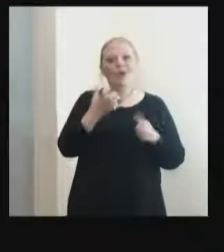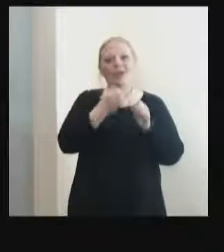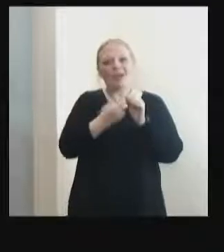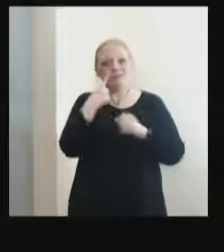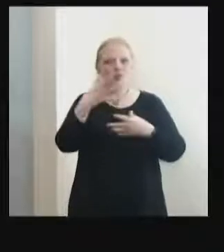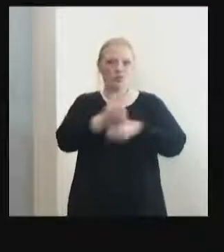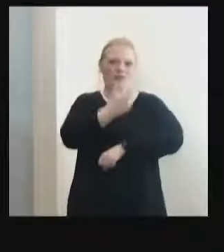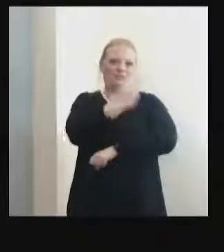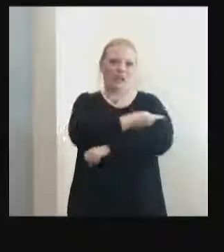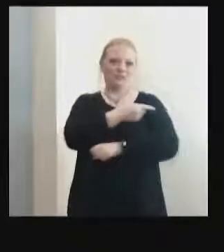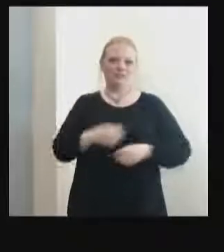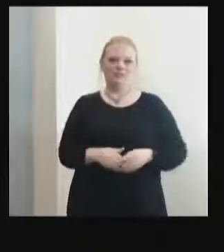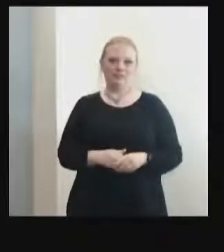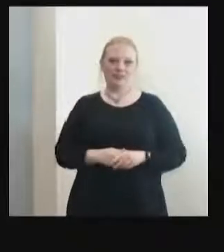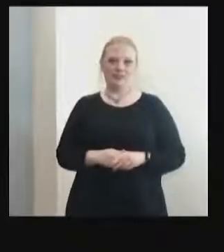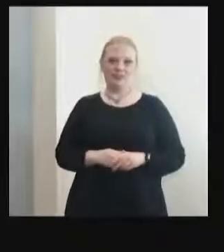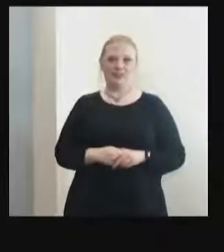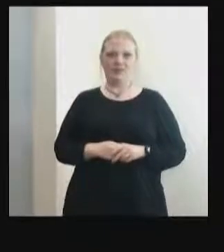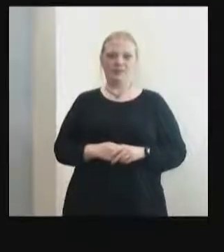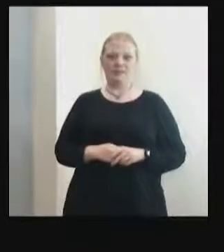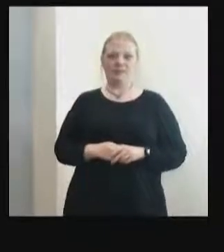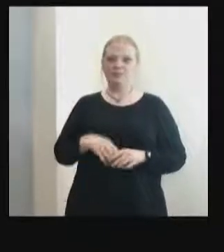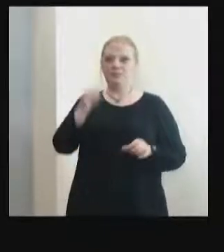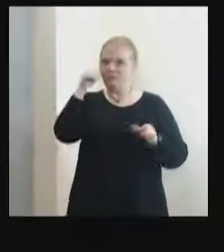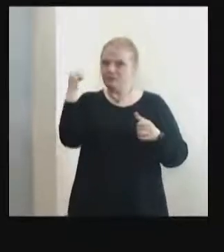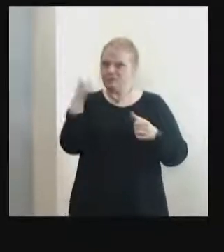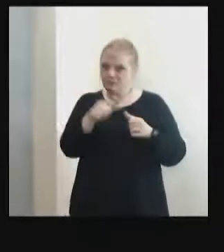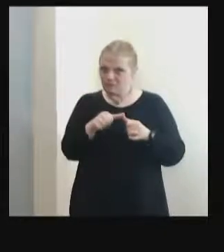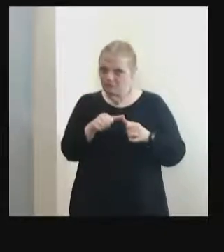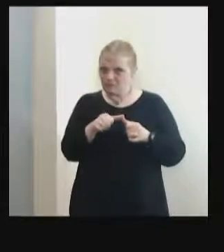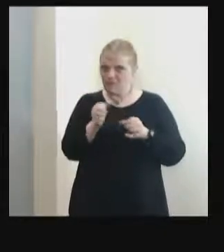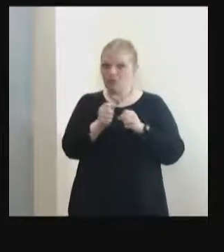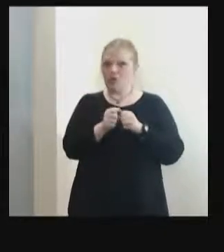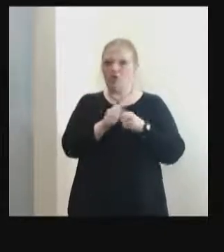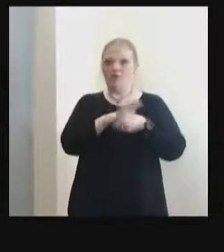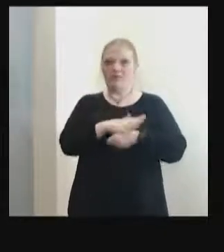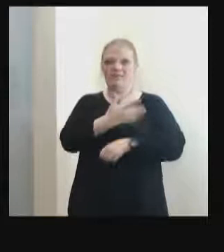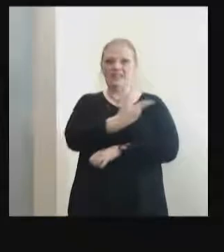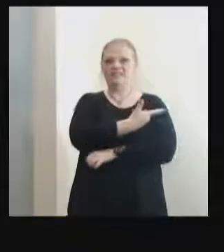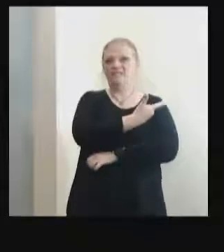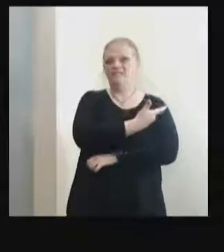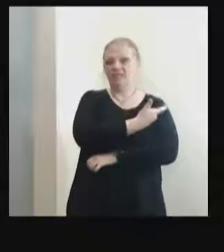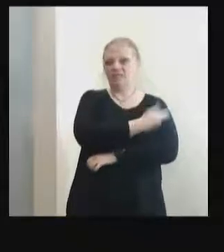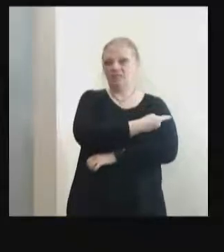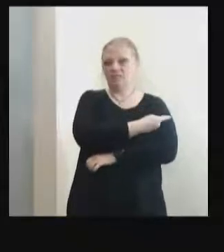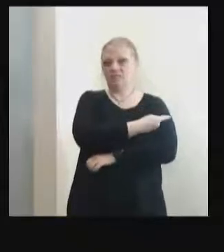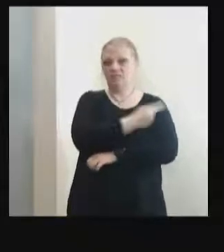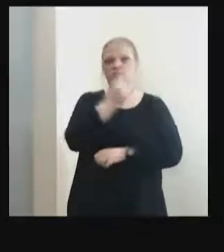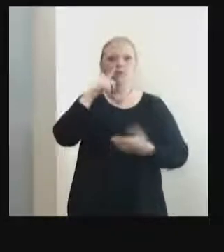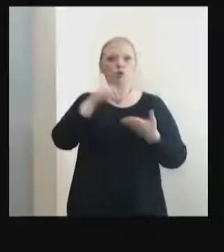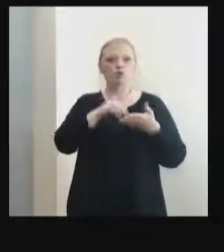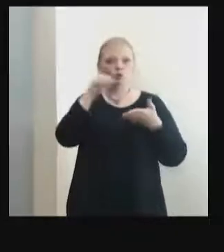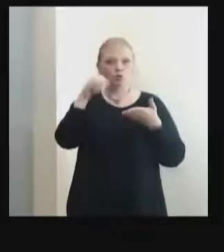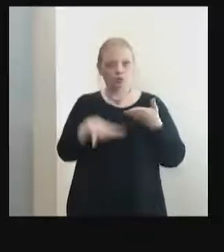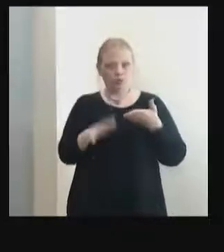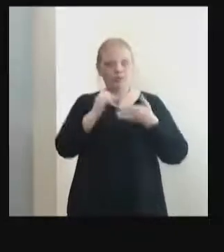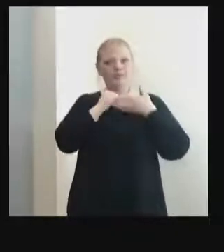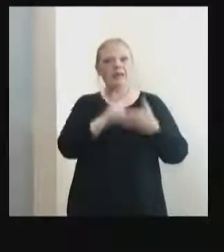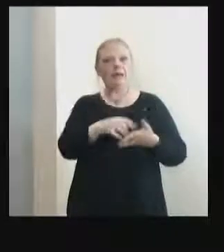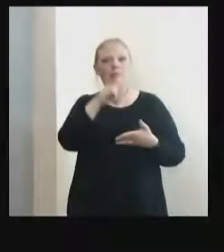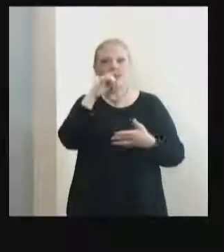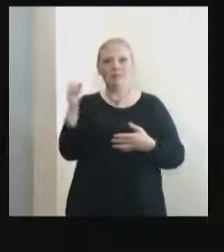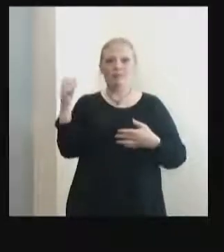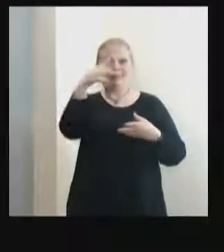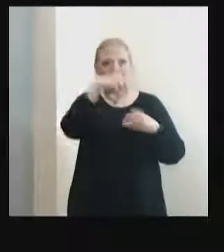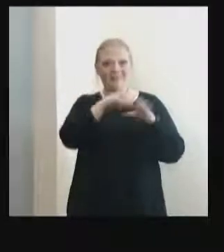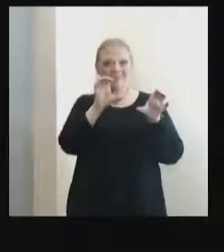get vaccinated. And remember, our COVID-19 vaccines are for students, will help kids, get